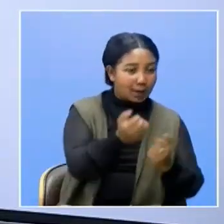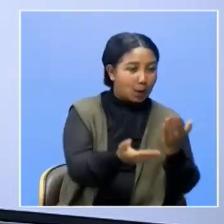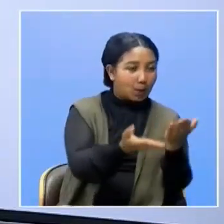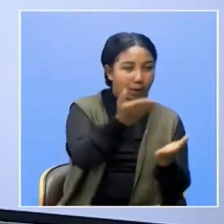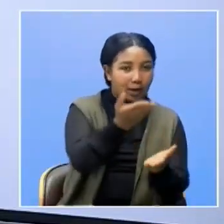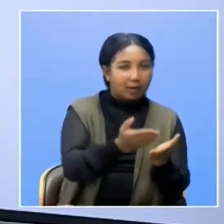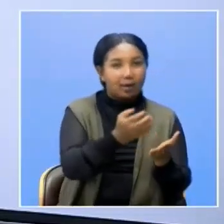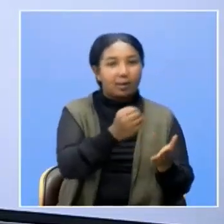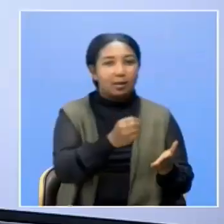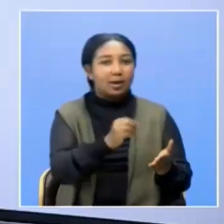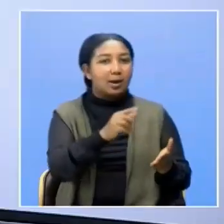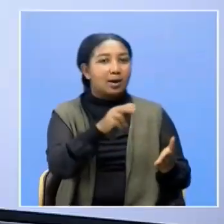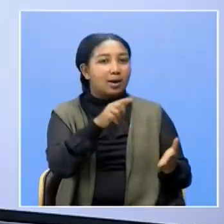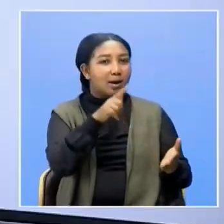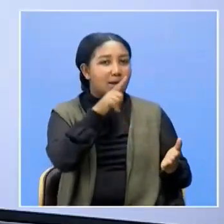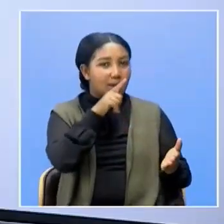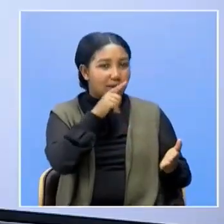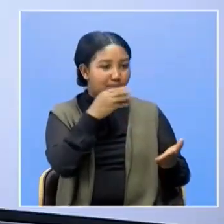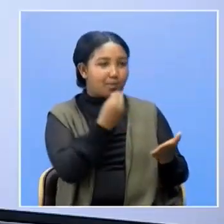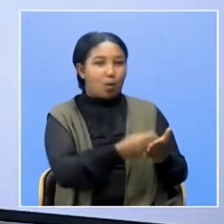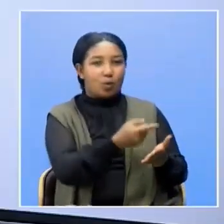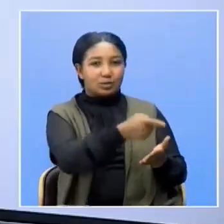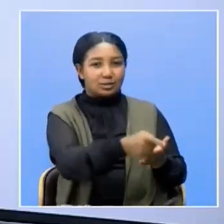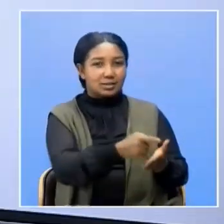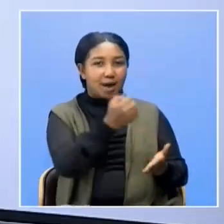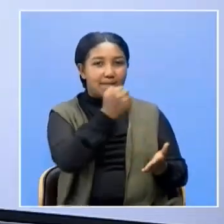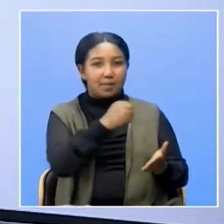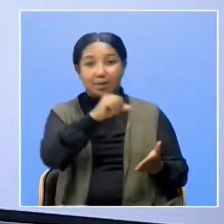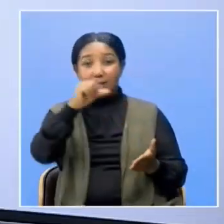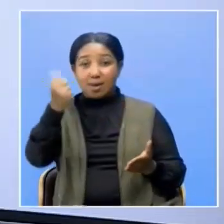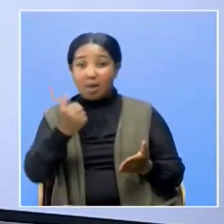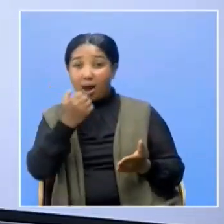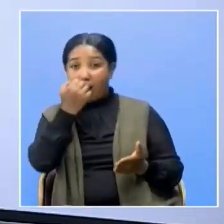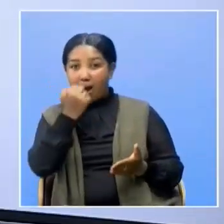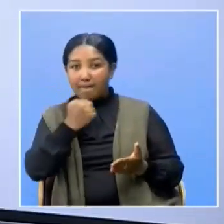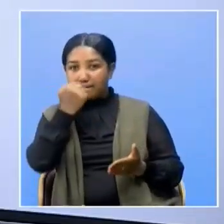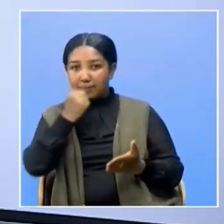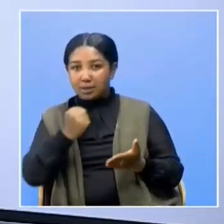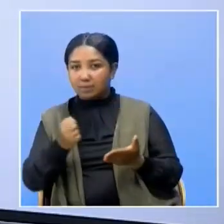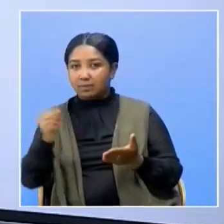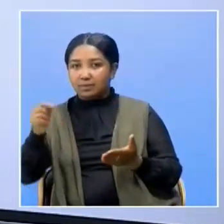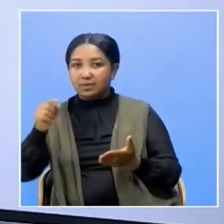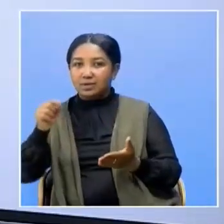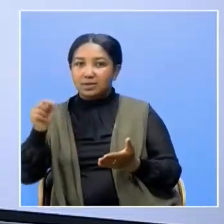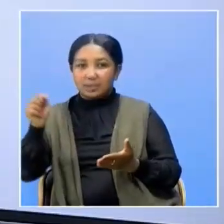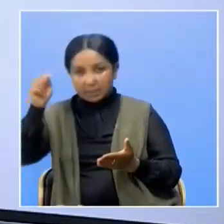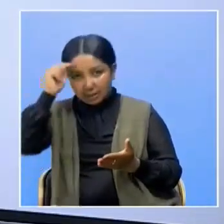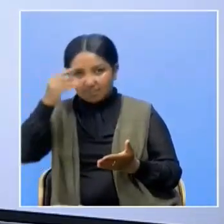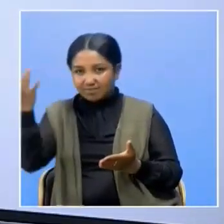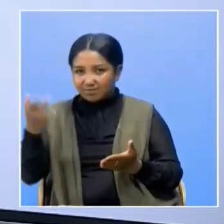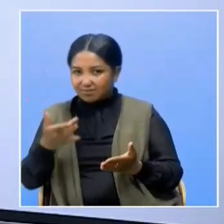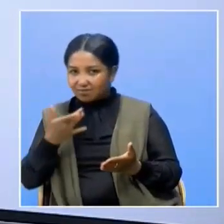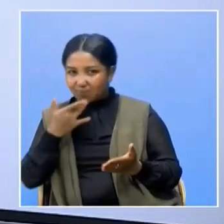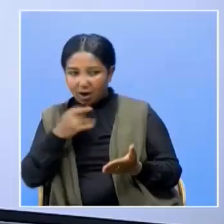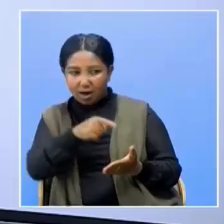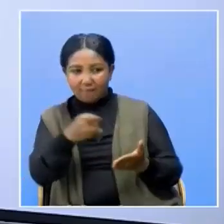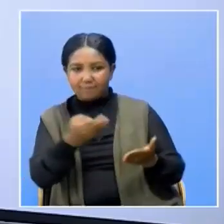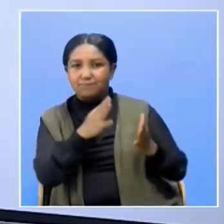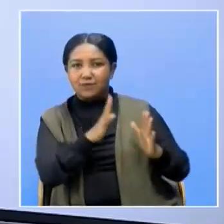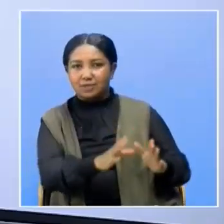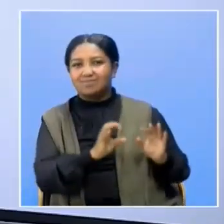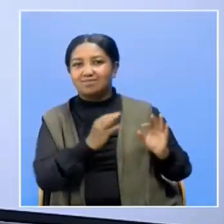that Lily brought to the event with the other apples that Tim has ever tested. Yes?